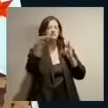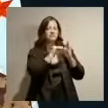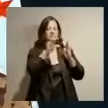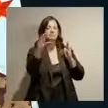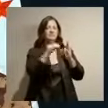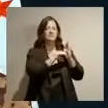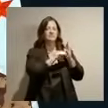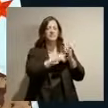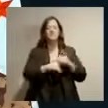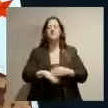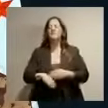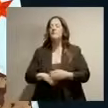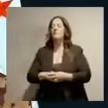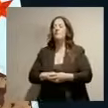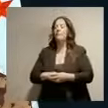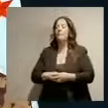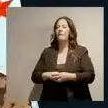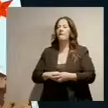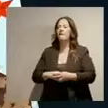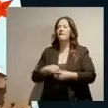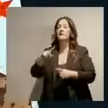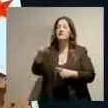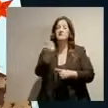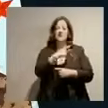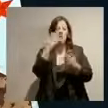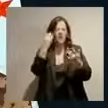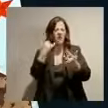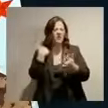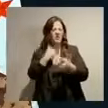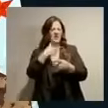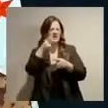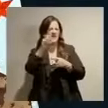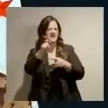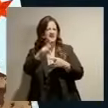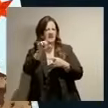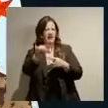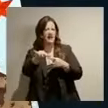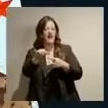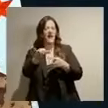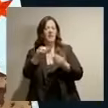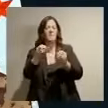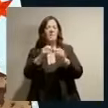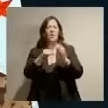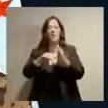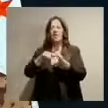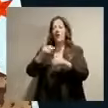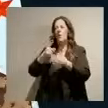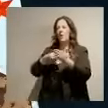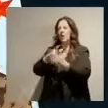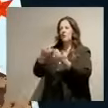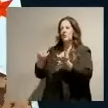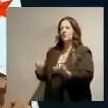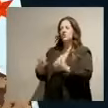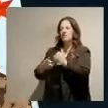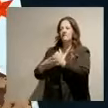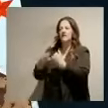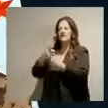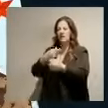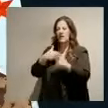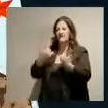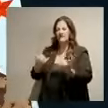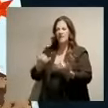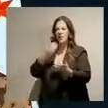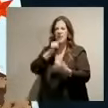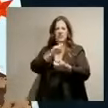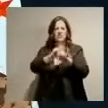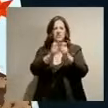why is this needed, you know, beyond the reserve funds that already exist? Why could you not change those to just